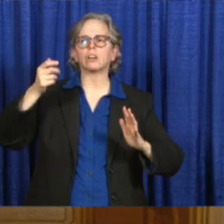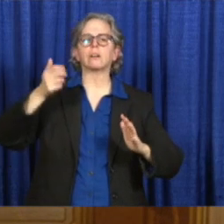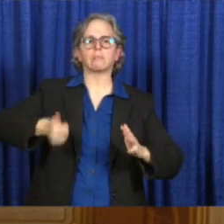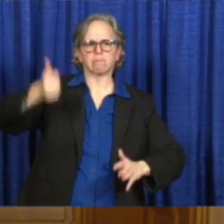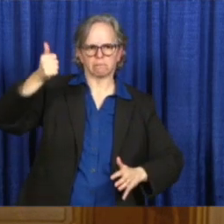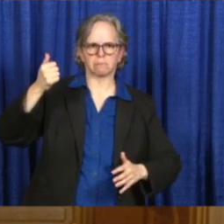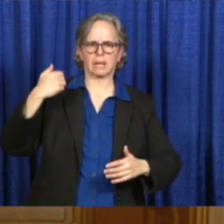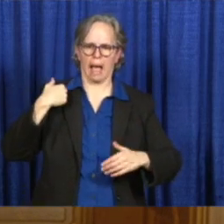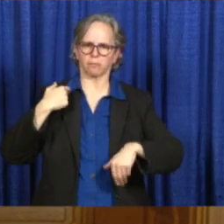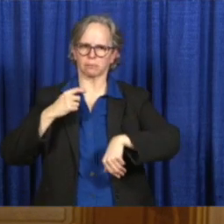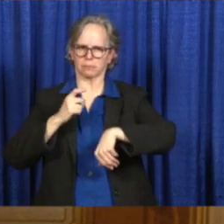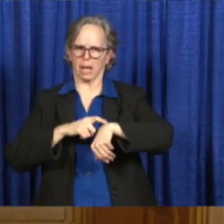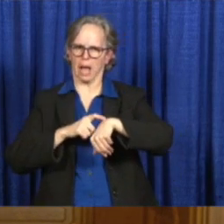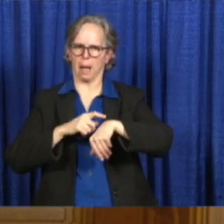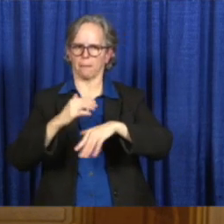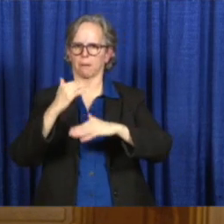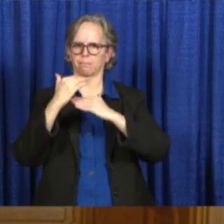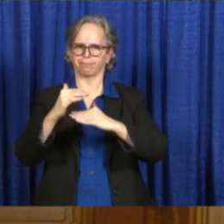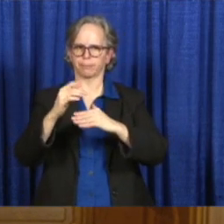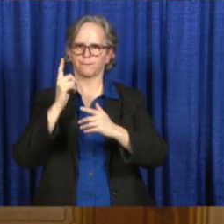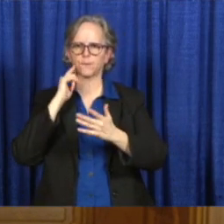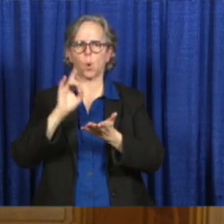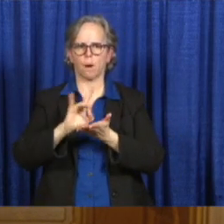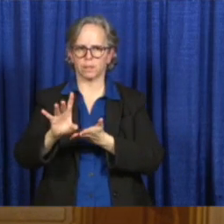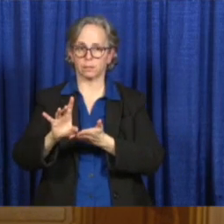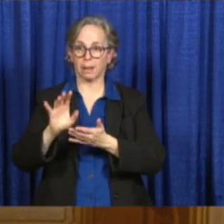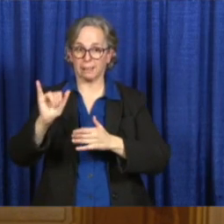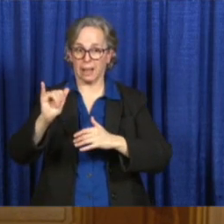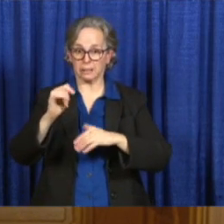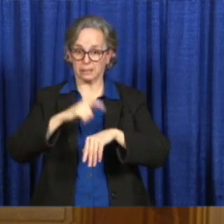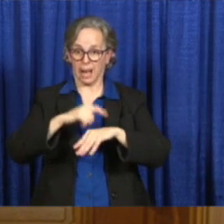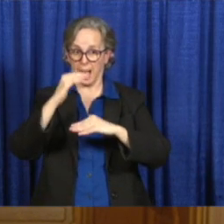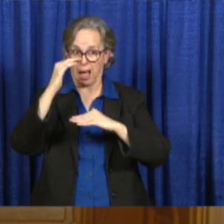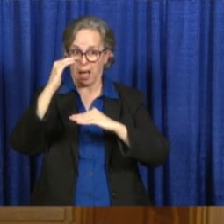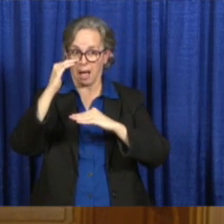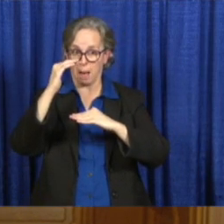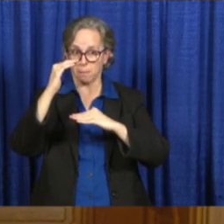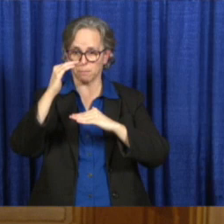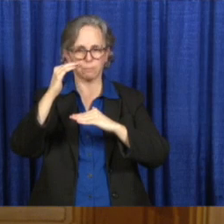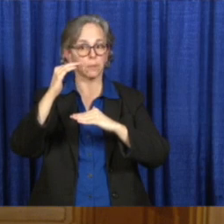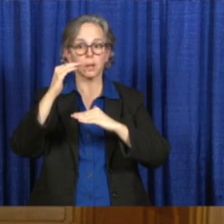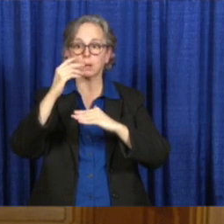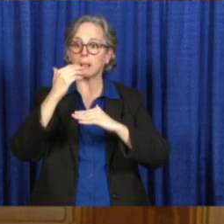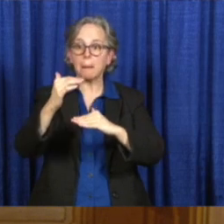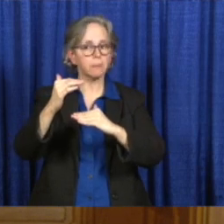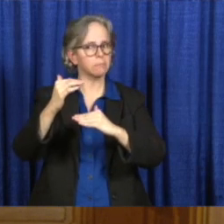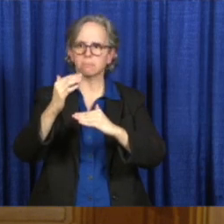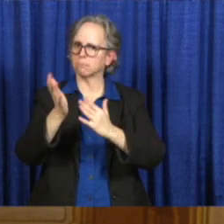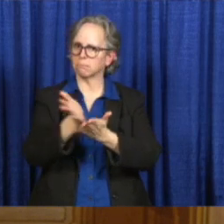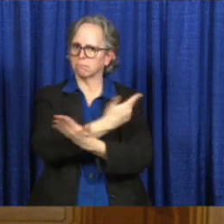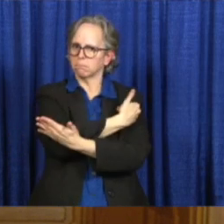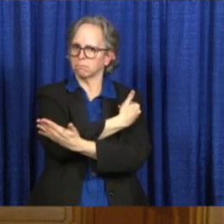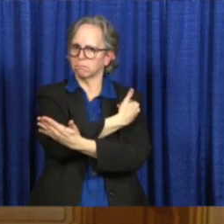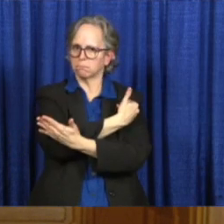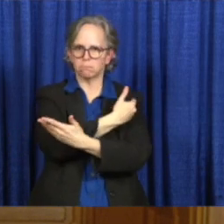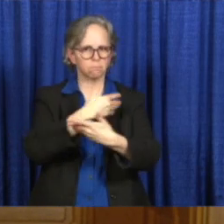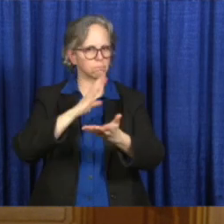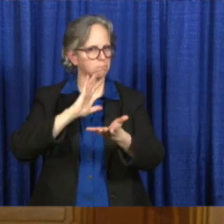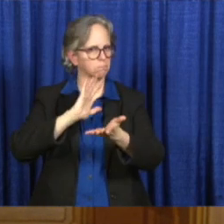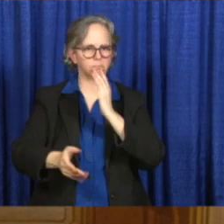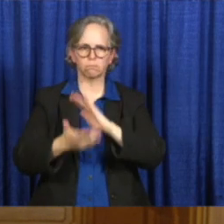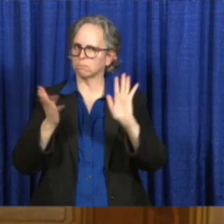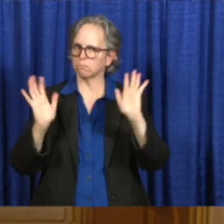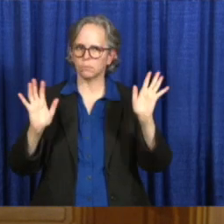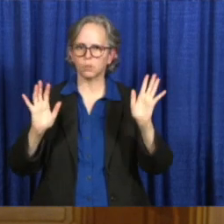an eviction is waived. So that judge does not have to hear that case, and that time is really suspended, and that's what we